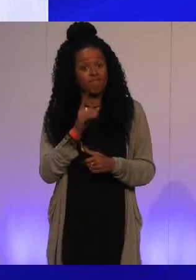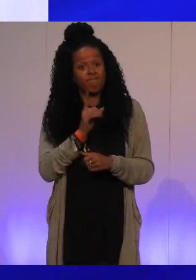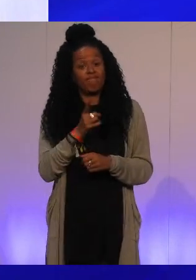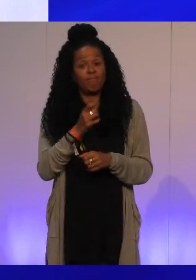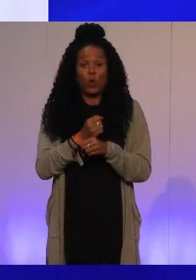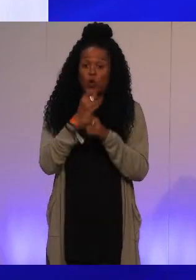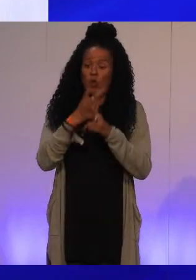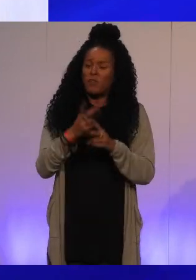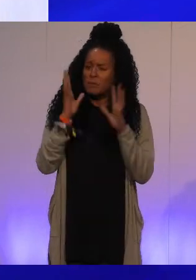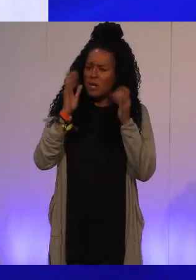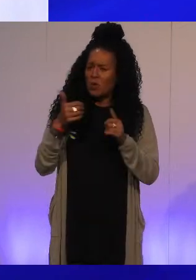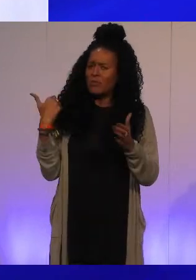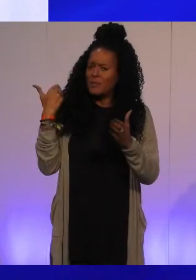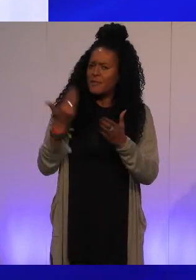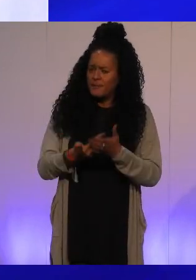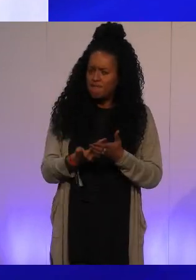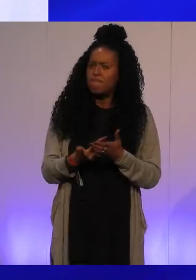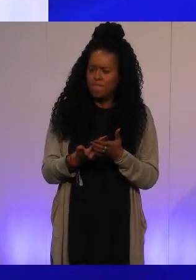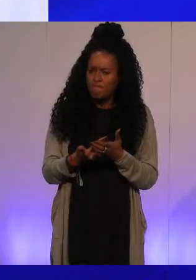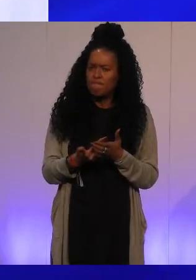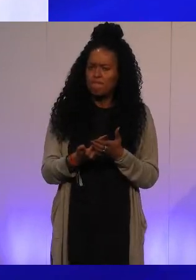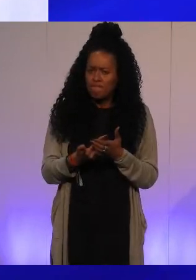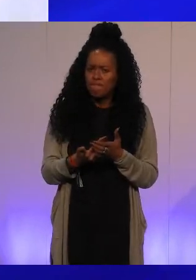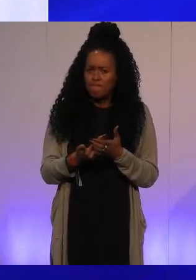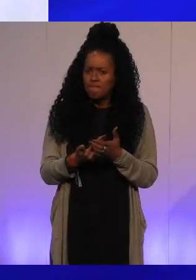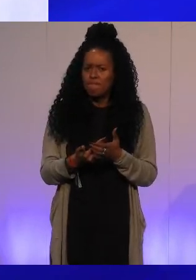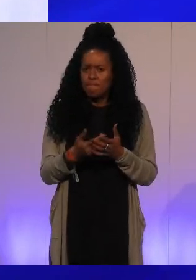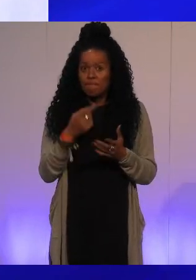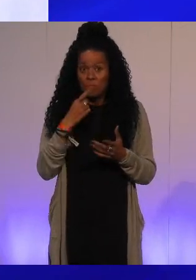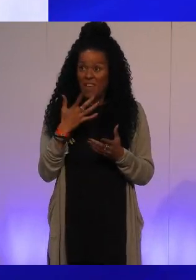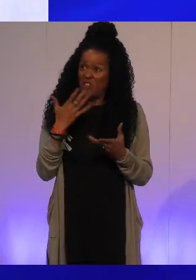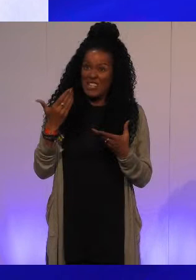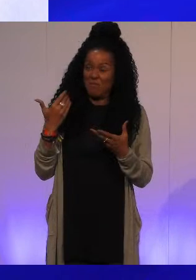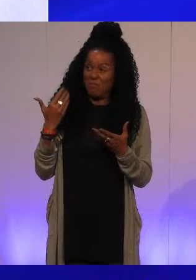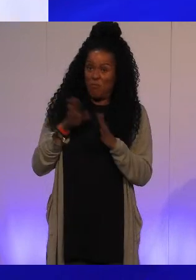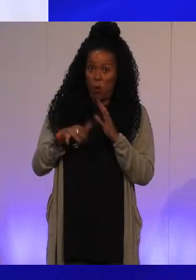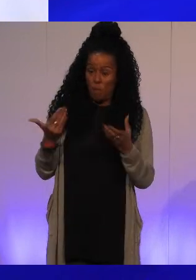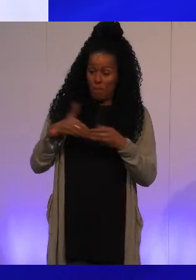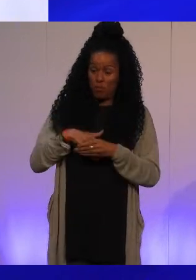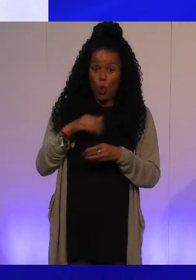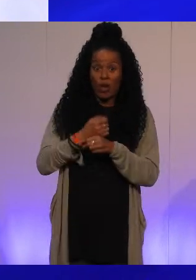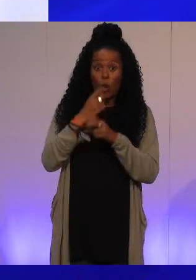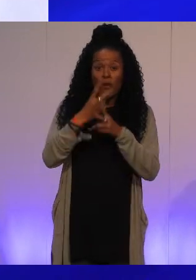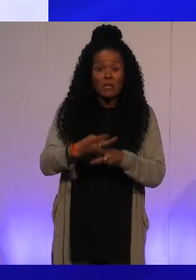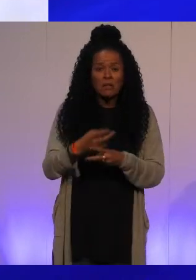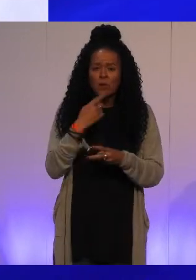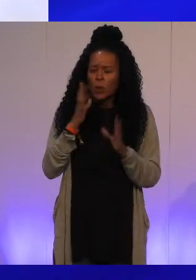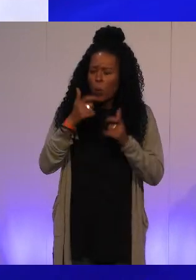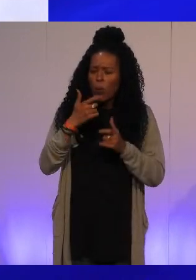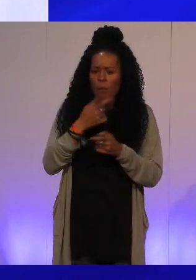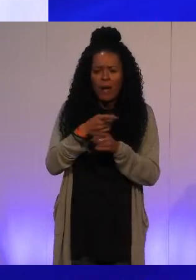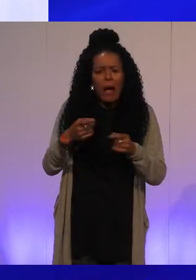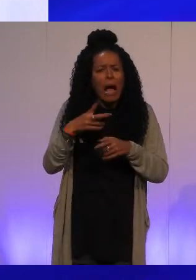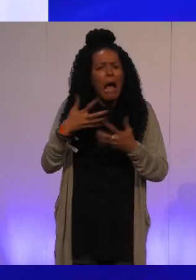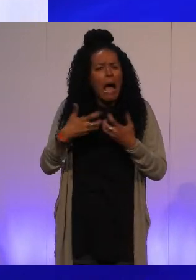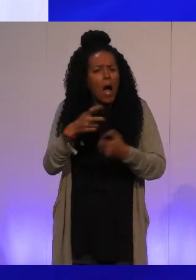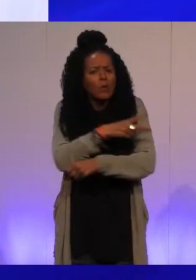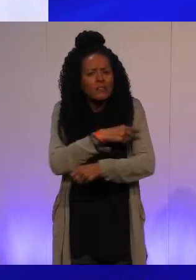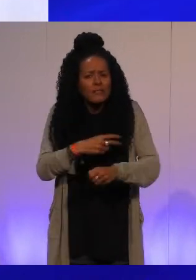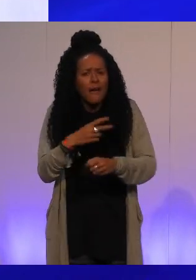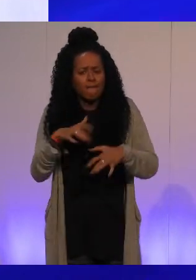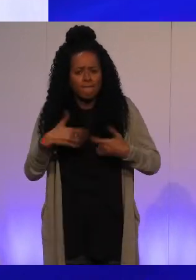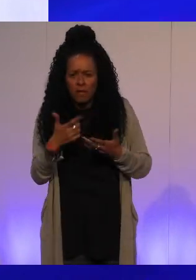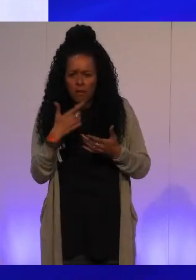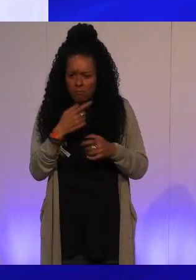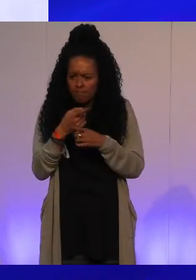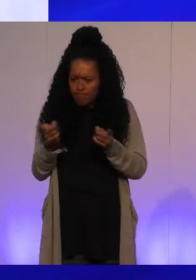been concerned about for as long as I've been a governor, is how staff are feeling and how they're well cared